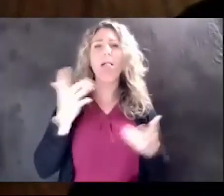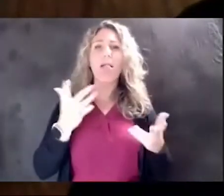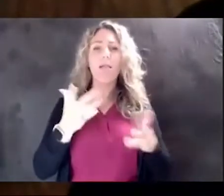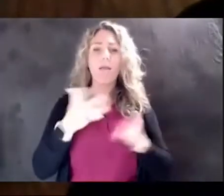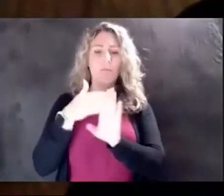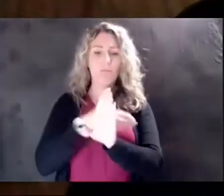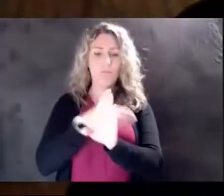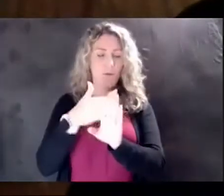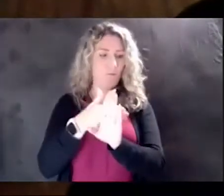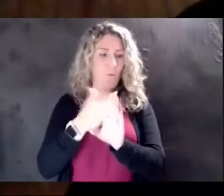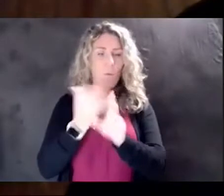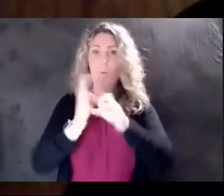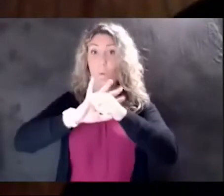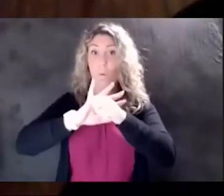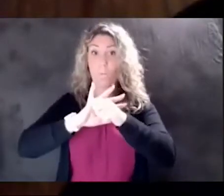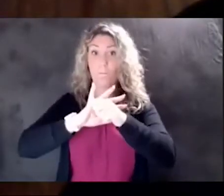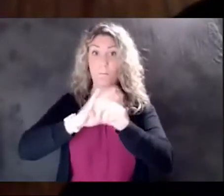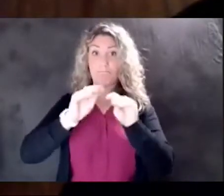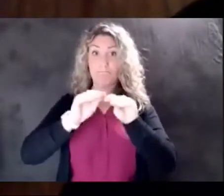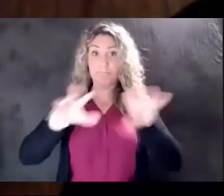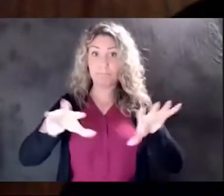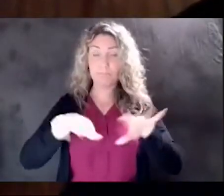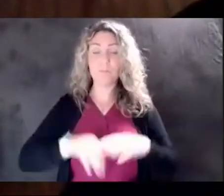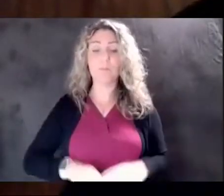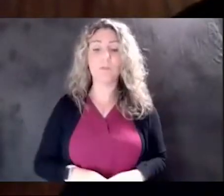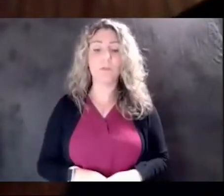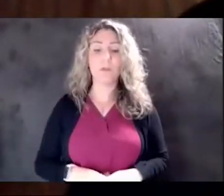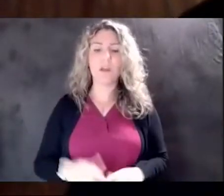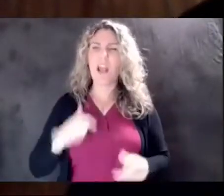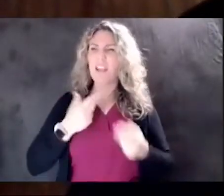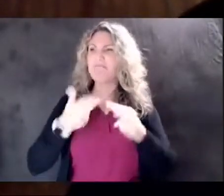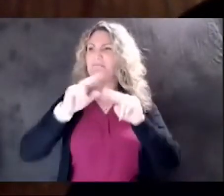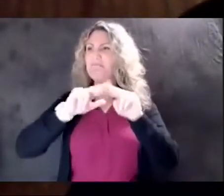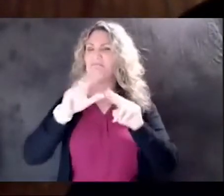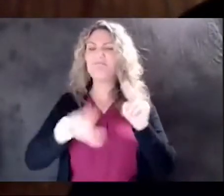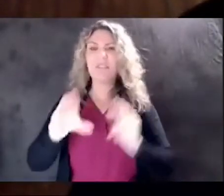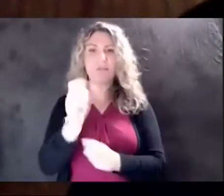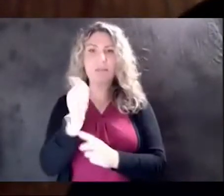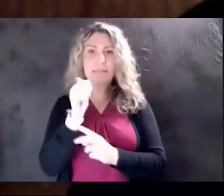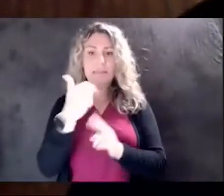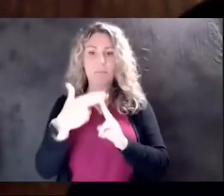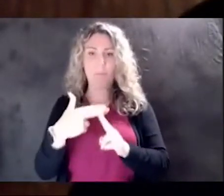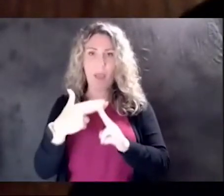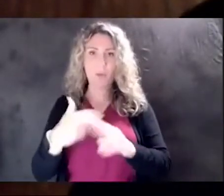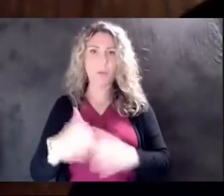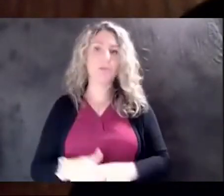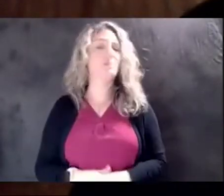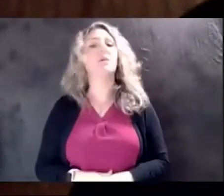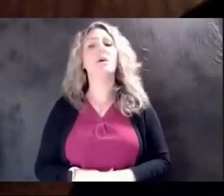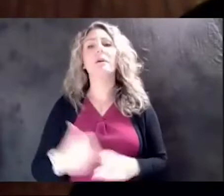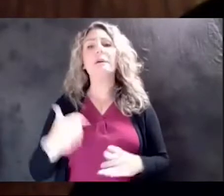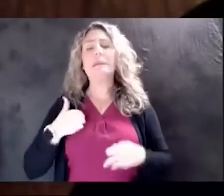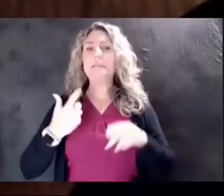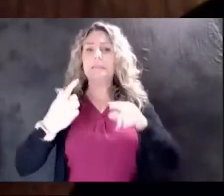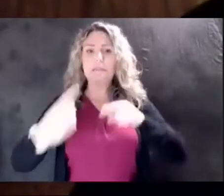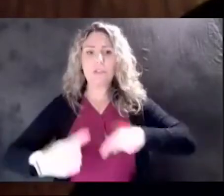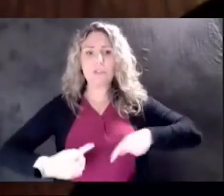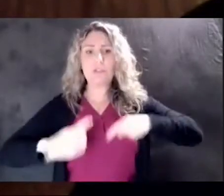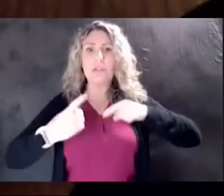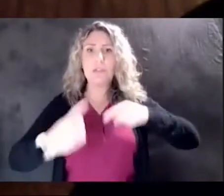before the pandemic hit, I had gained probably about 10 pounds, and I was struggling to